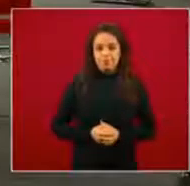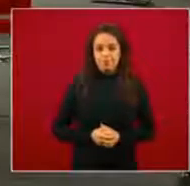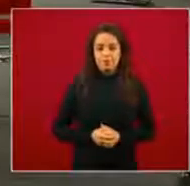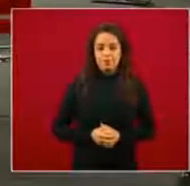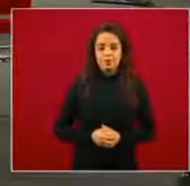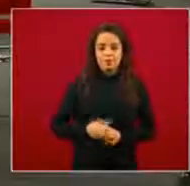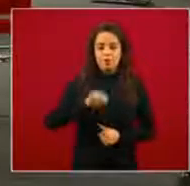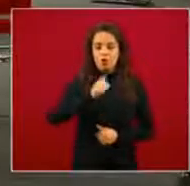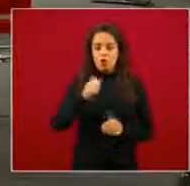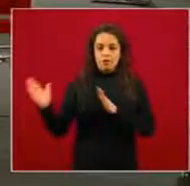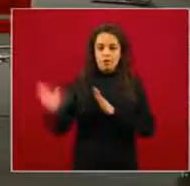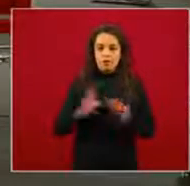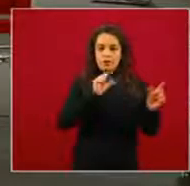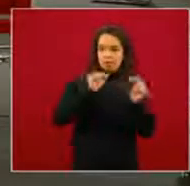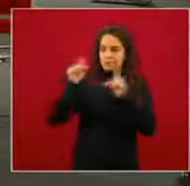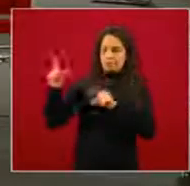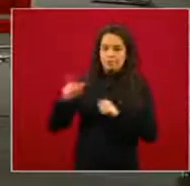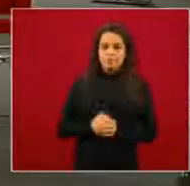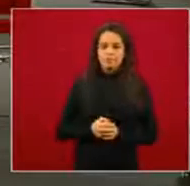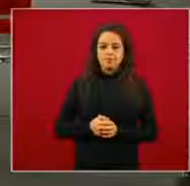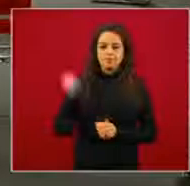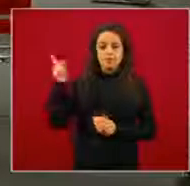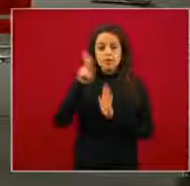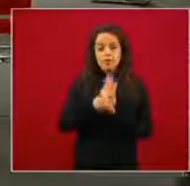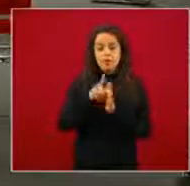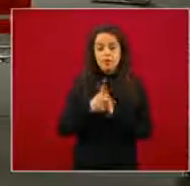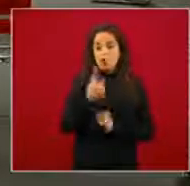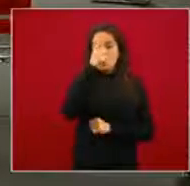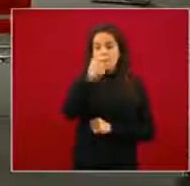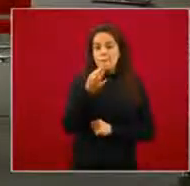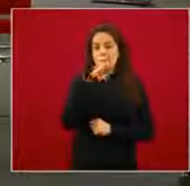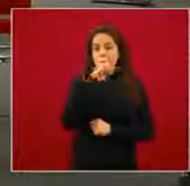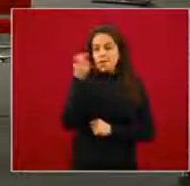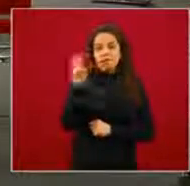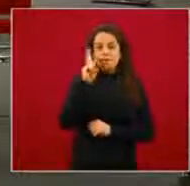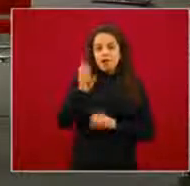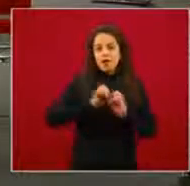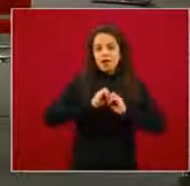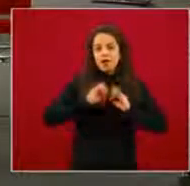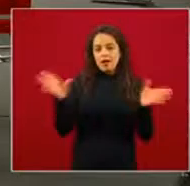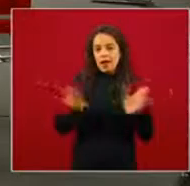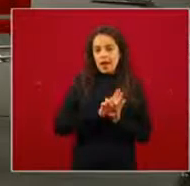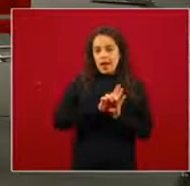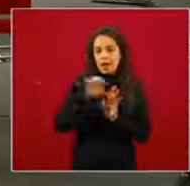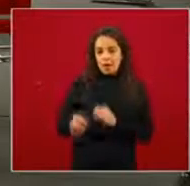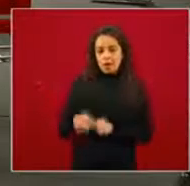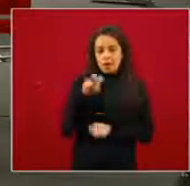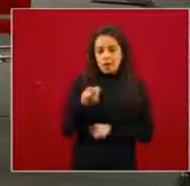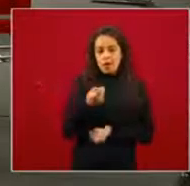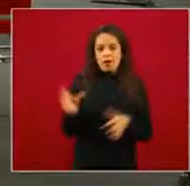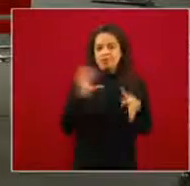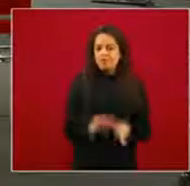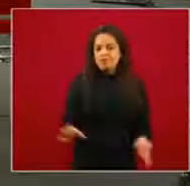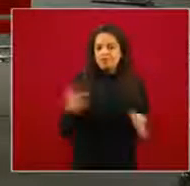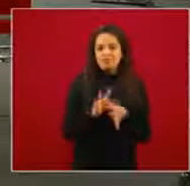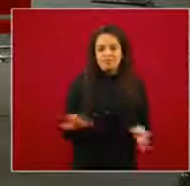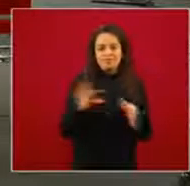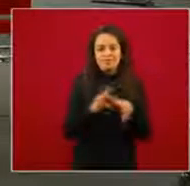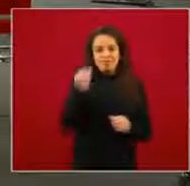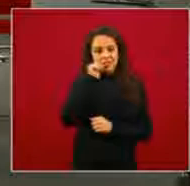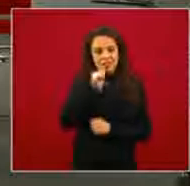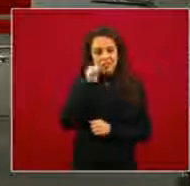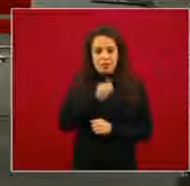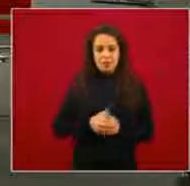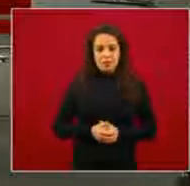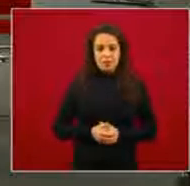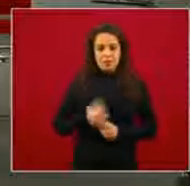really worth it. And finally, we have this 1-minute video that I think exemplifies what we have been talking